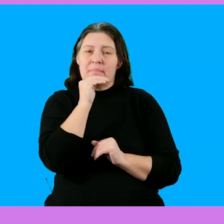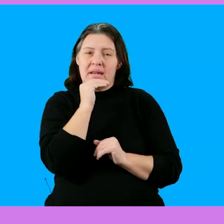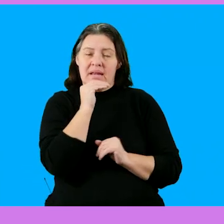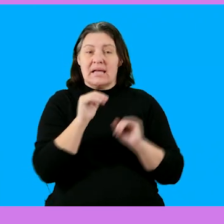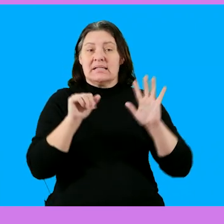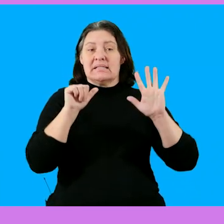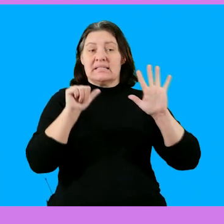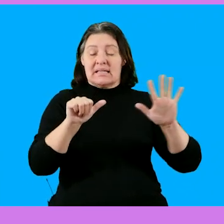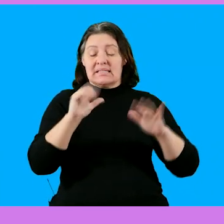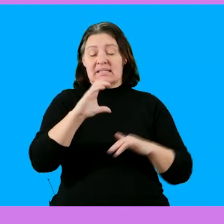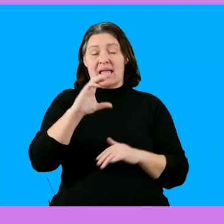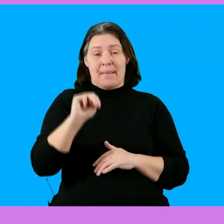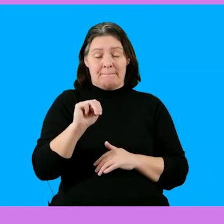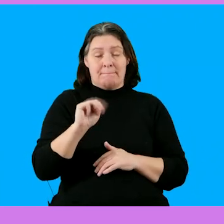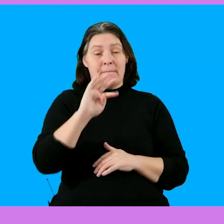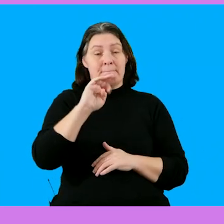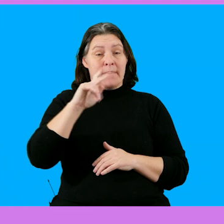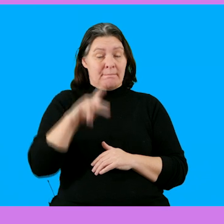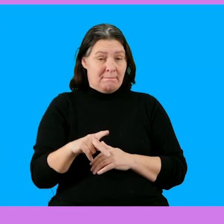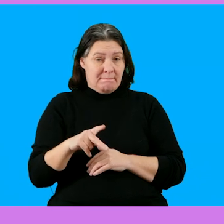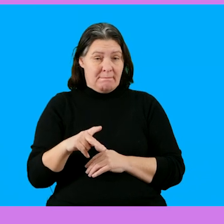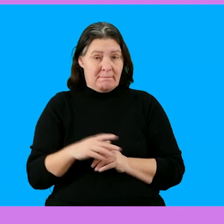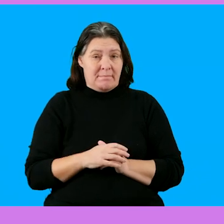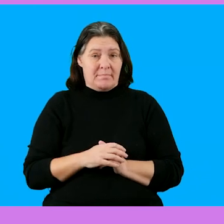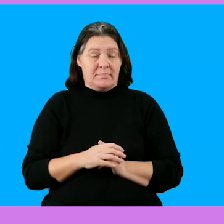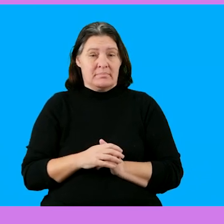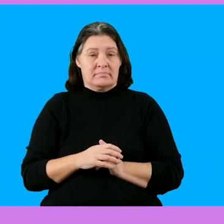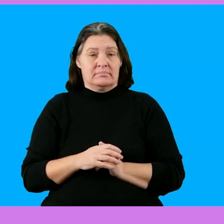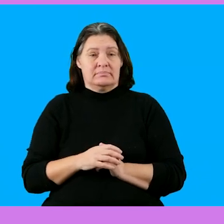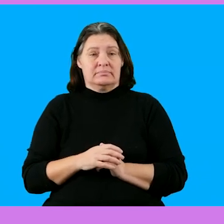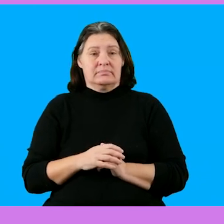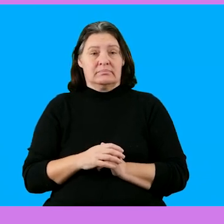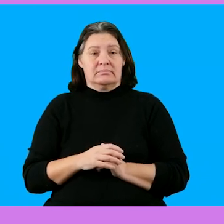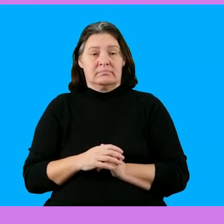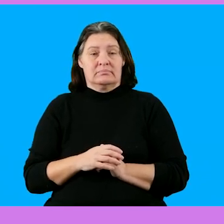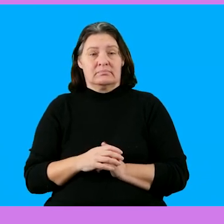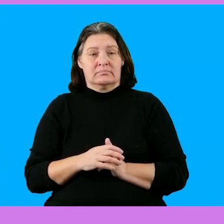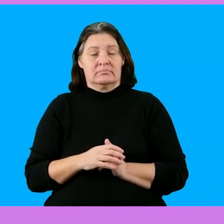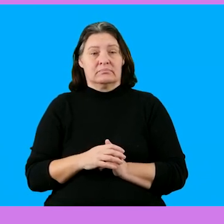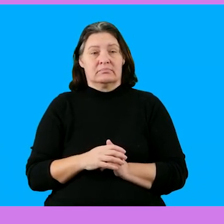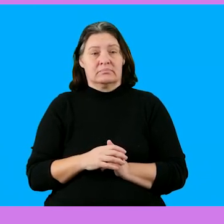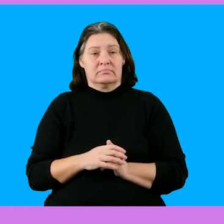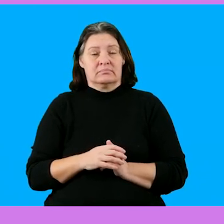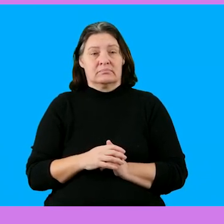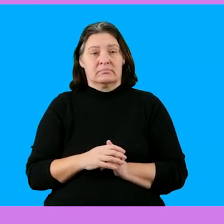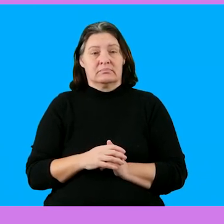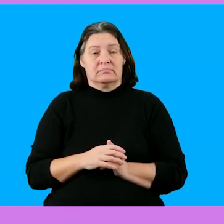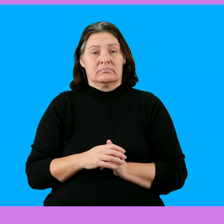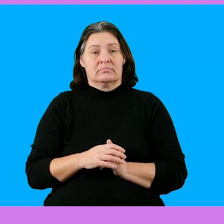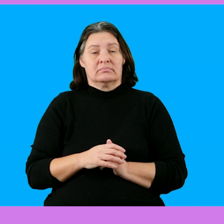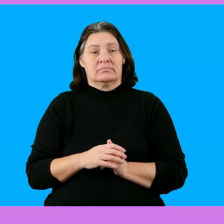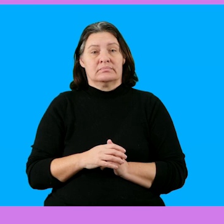that 6 centimeters on the map, you can see I already made the mistake there, so 6 centimeters on the